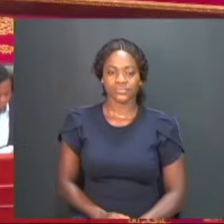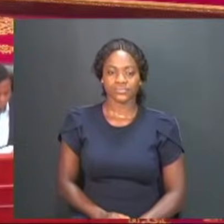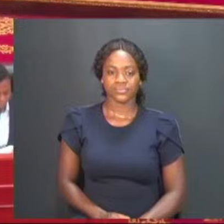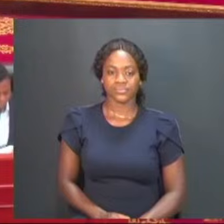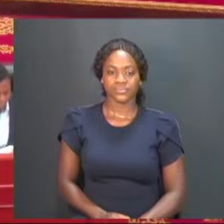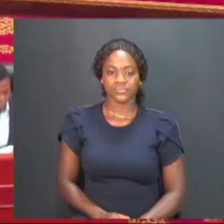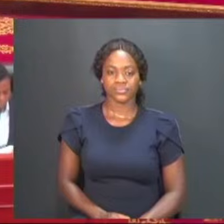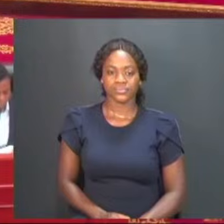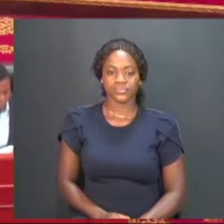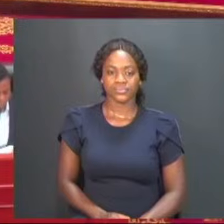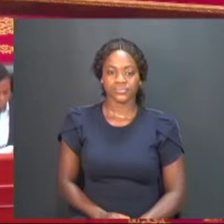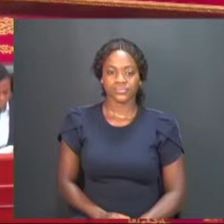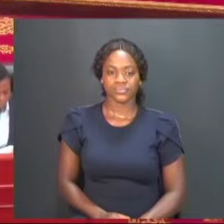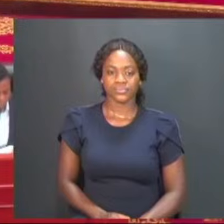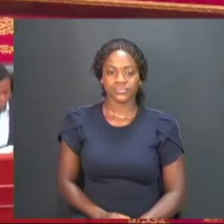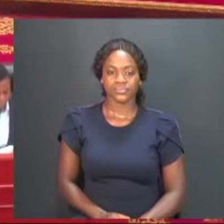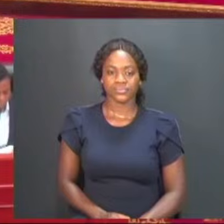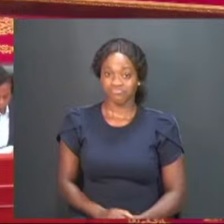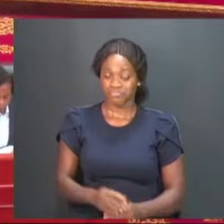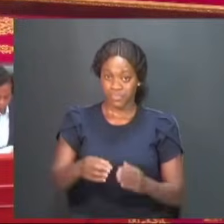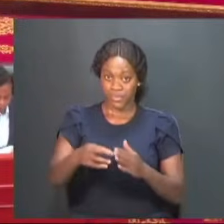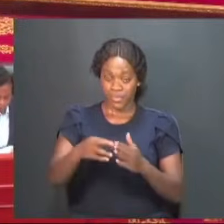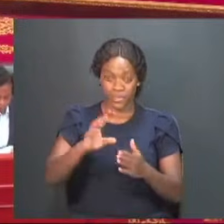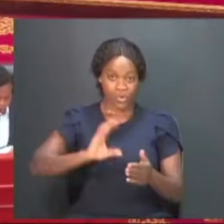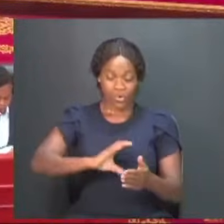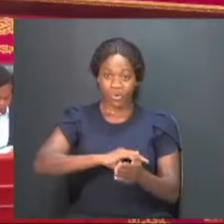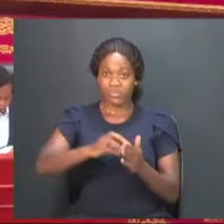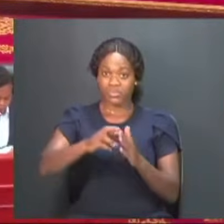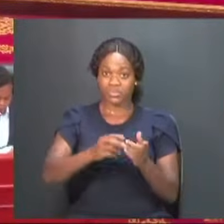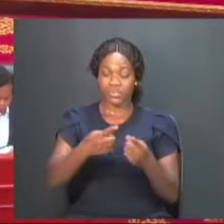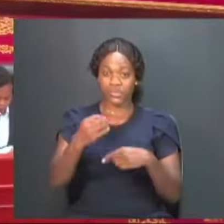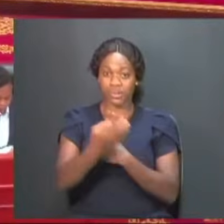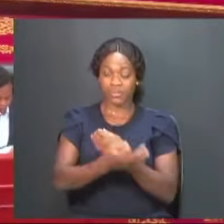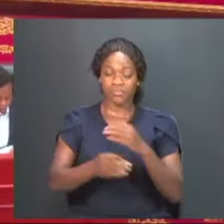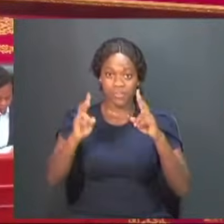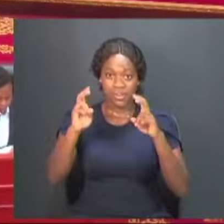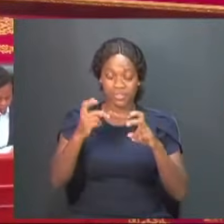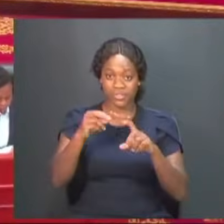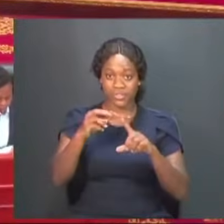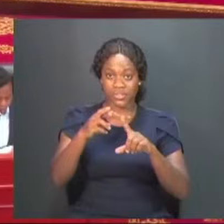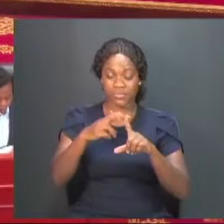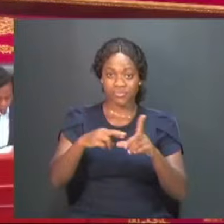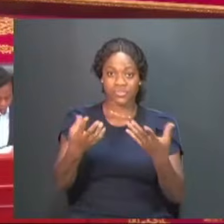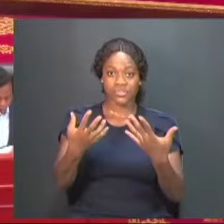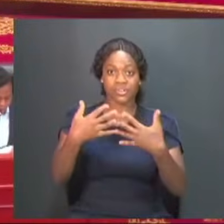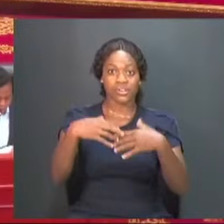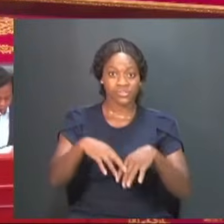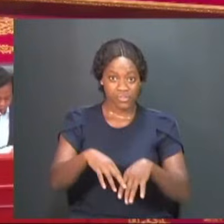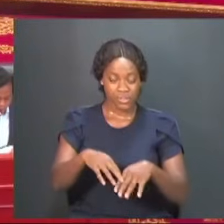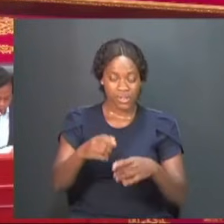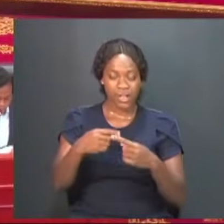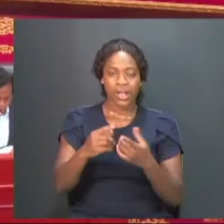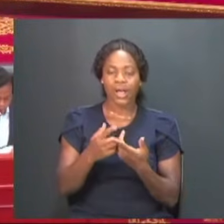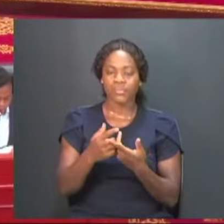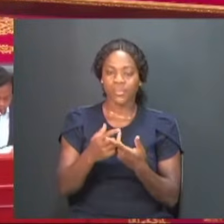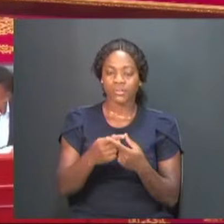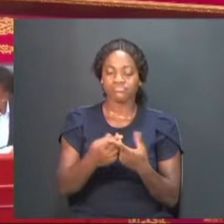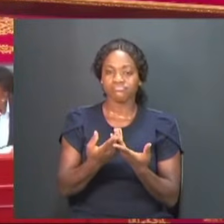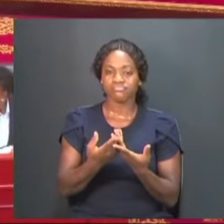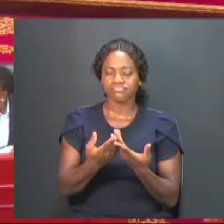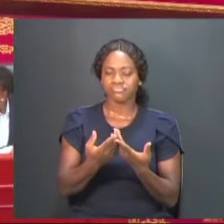Yes. Report of the Committee on Foreign Affairs and Regional Integration on the bilateral